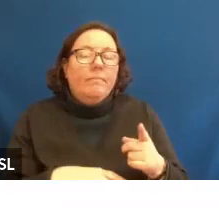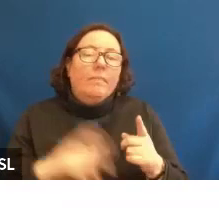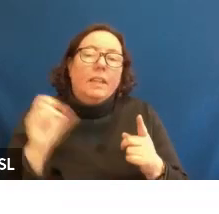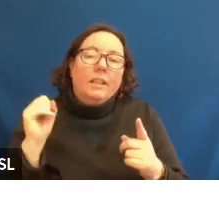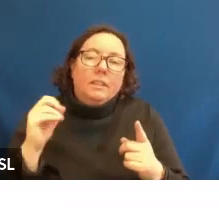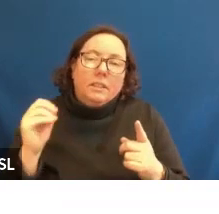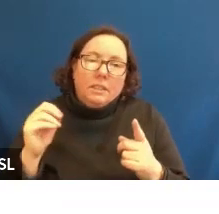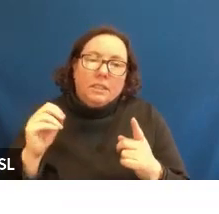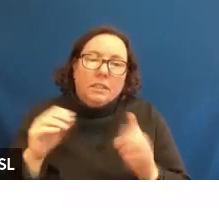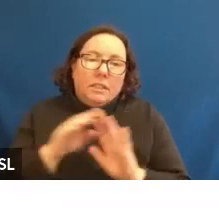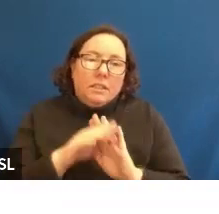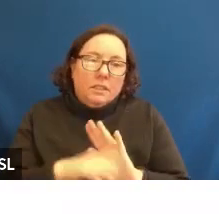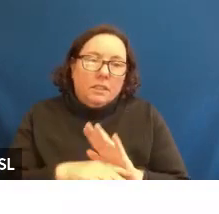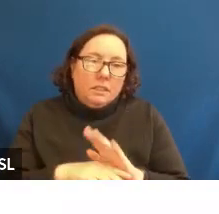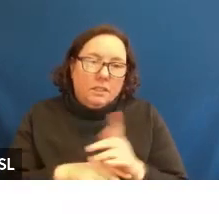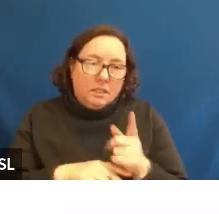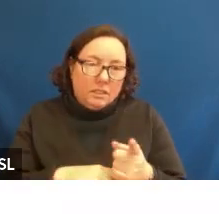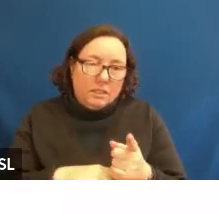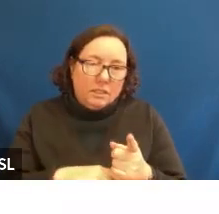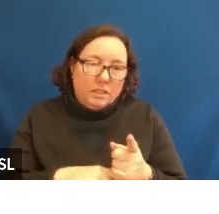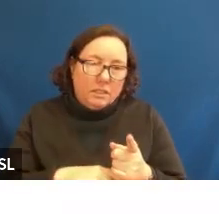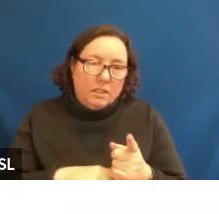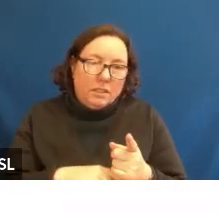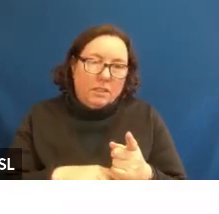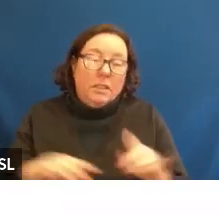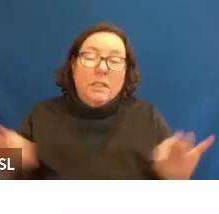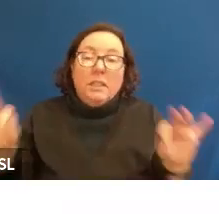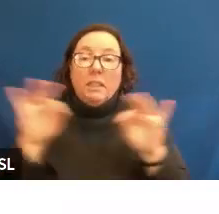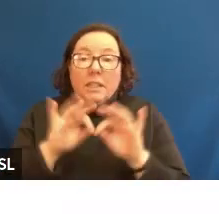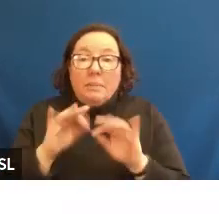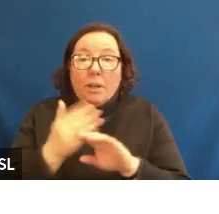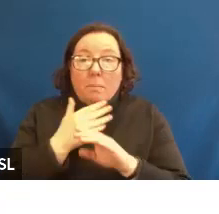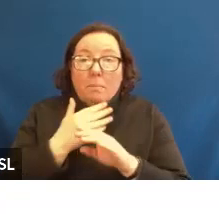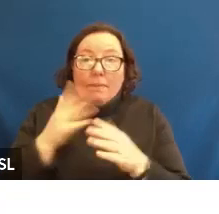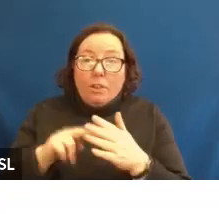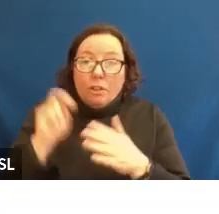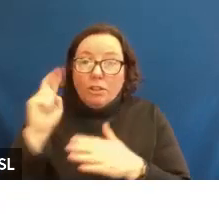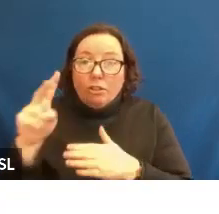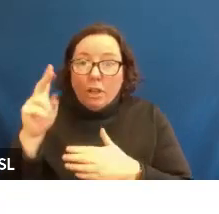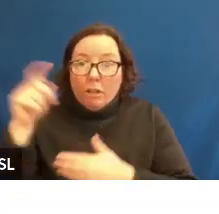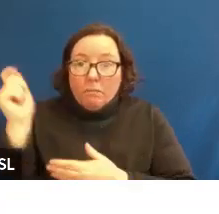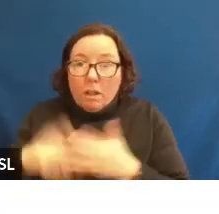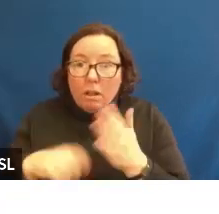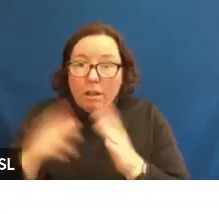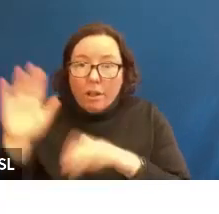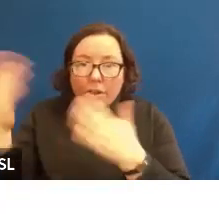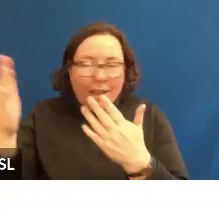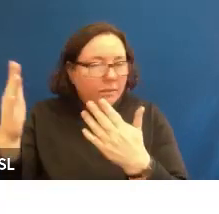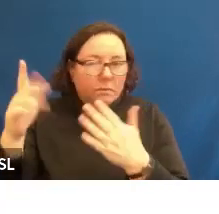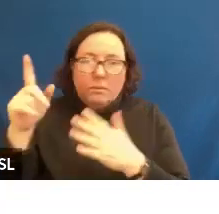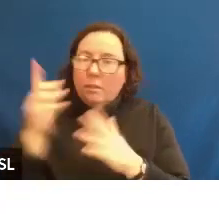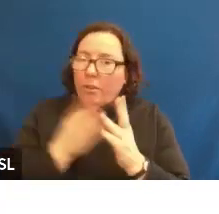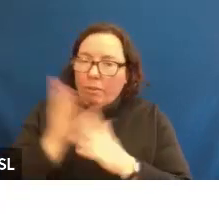So if we could go to the next slide. As we move through this process, it will